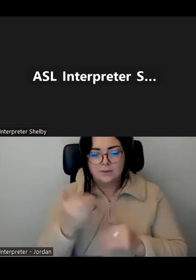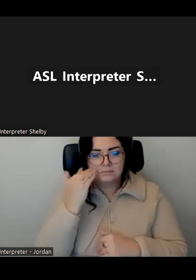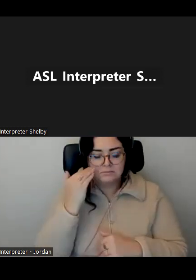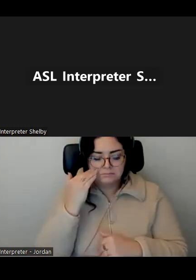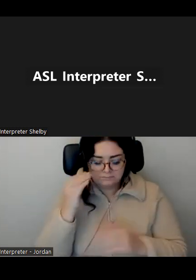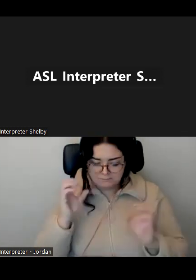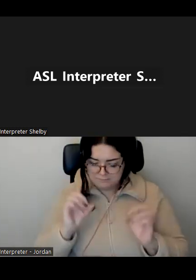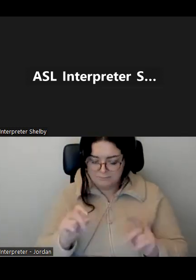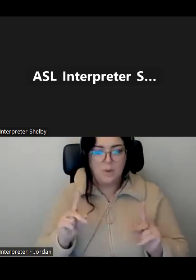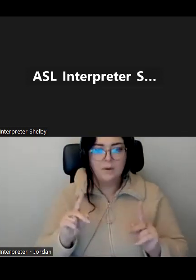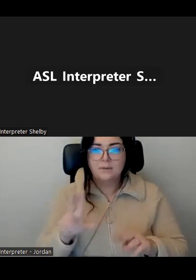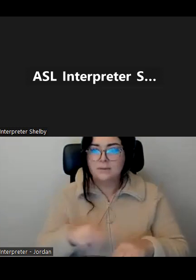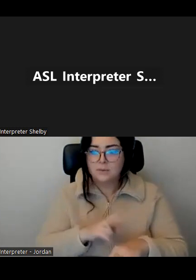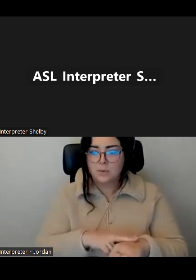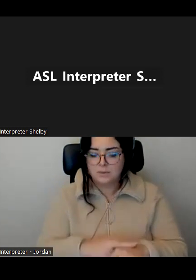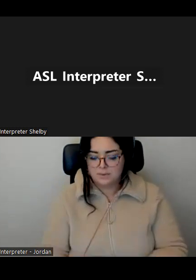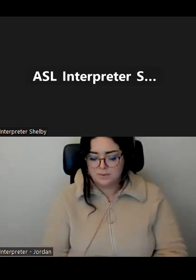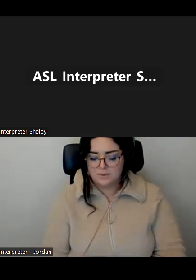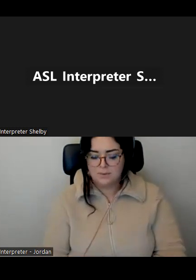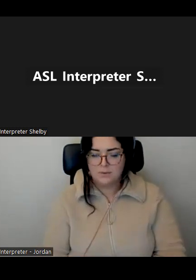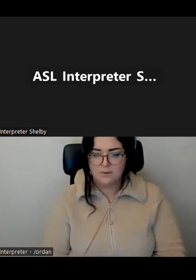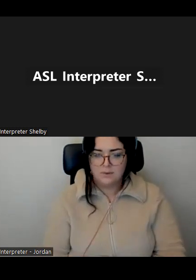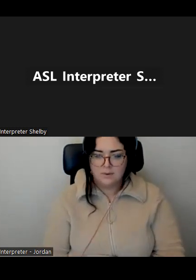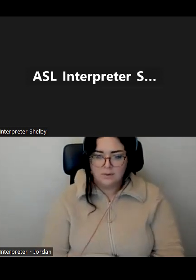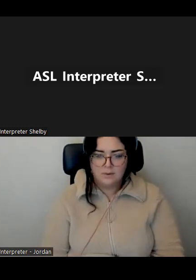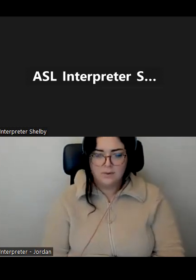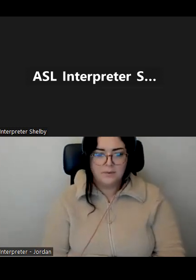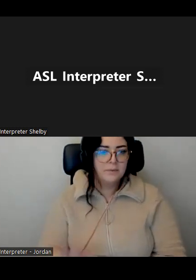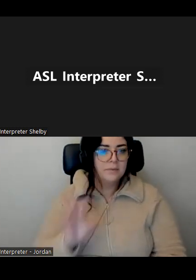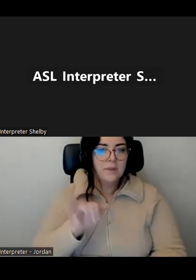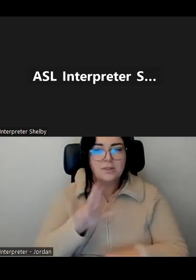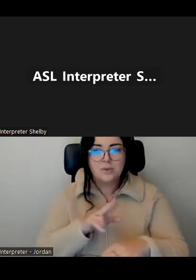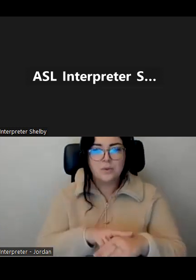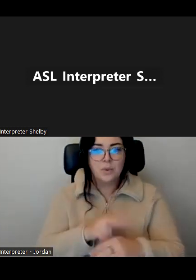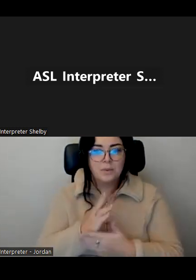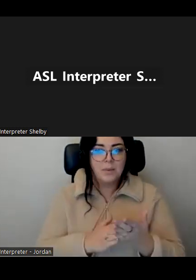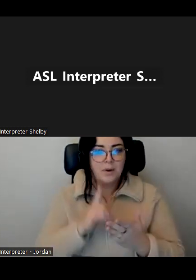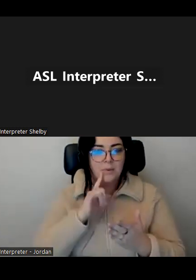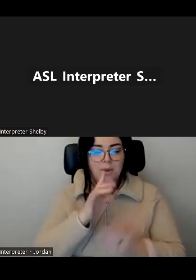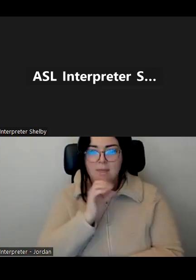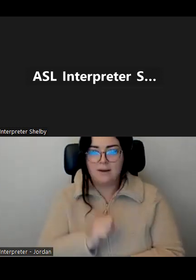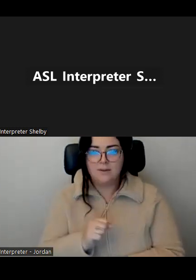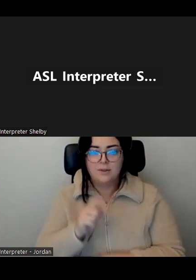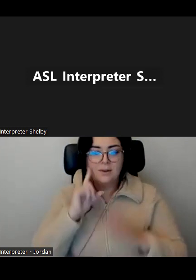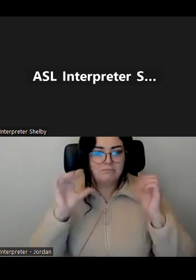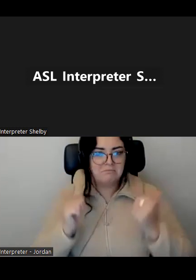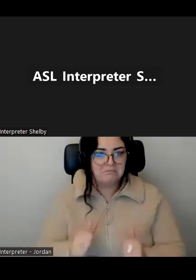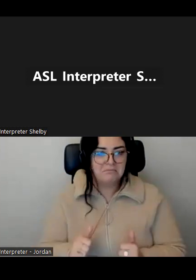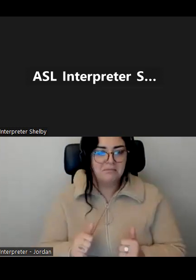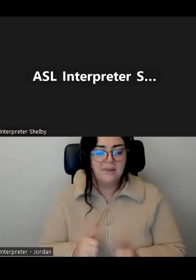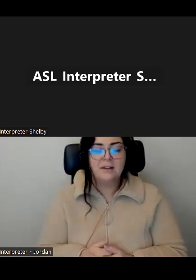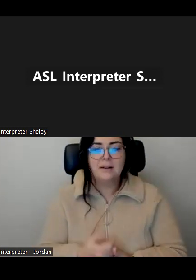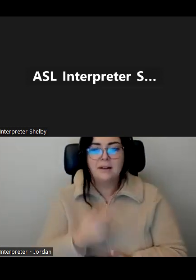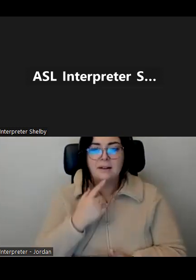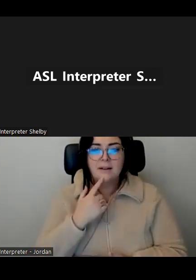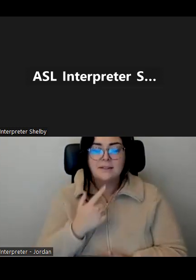a lot of these changes are a normal parts of aging, right? And as I mentioned earlier,